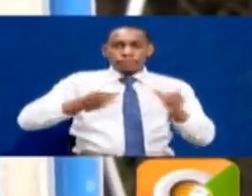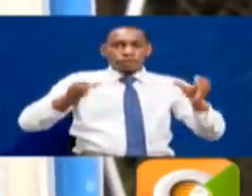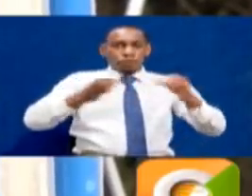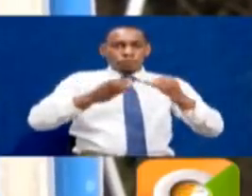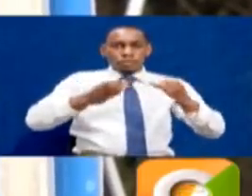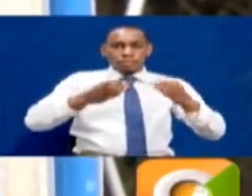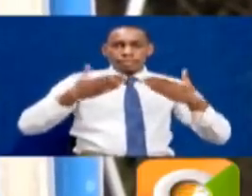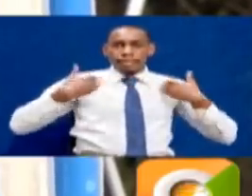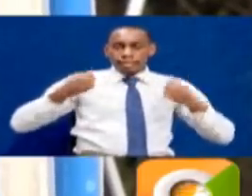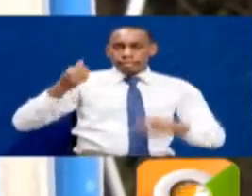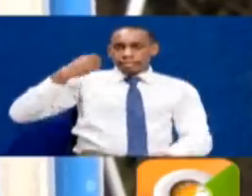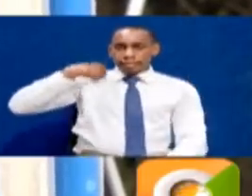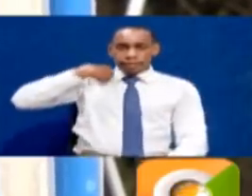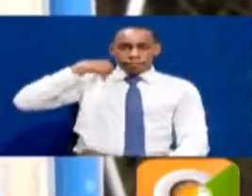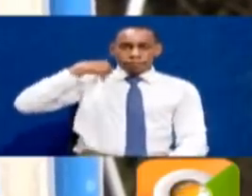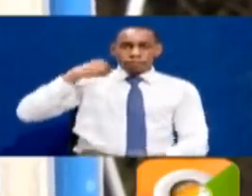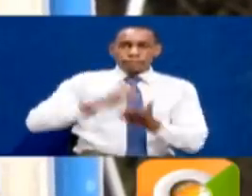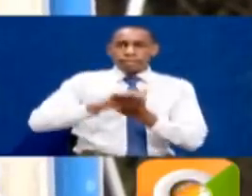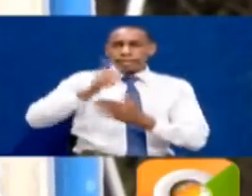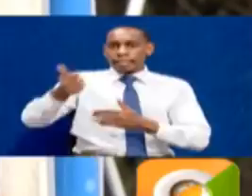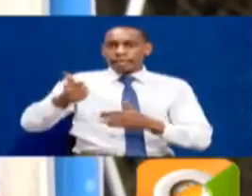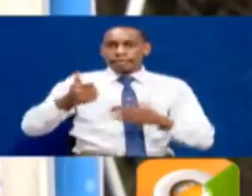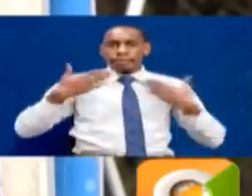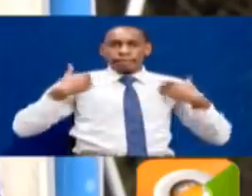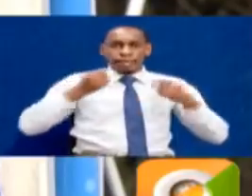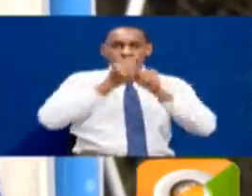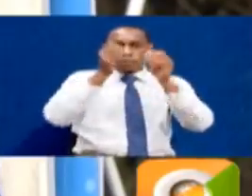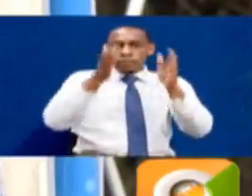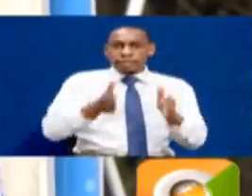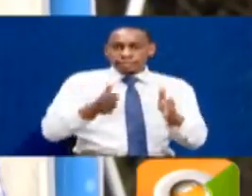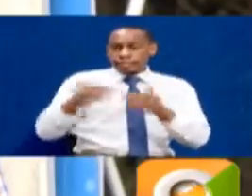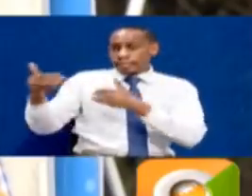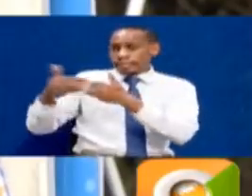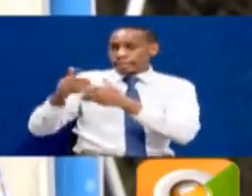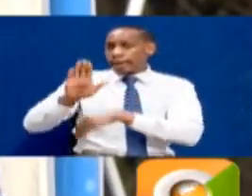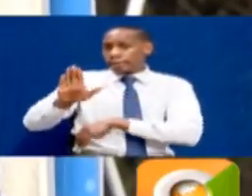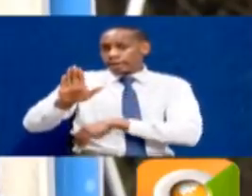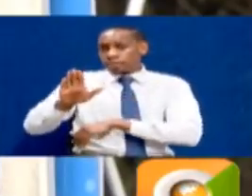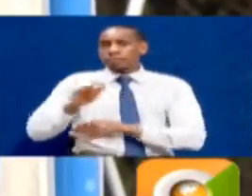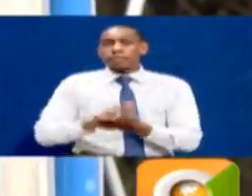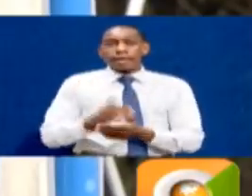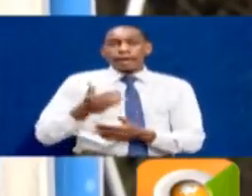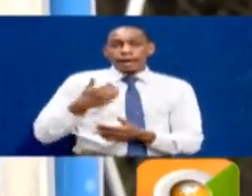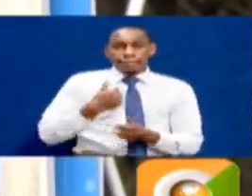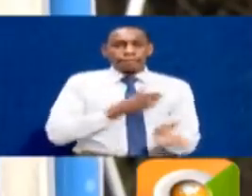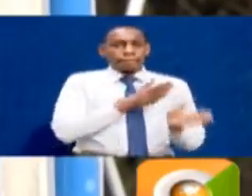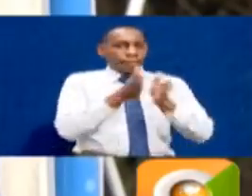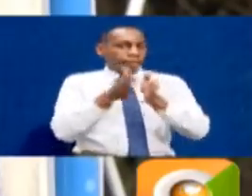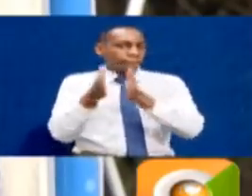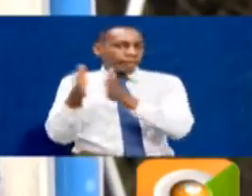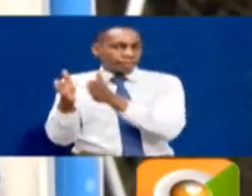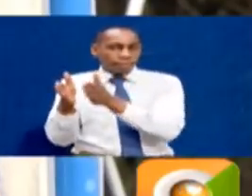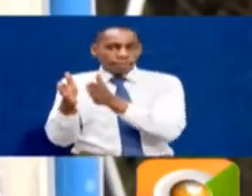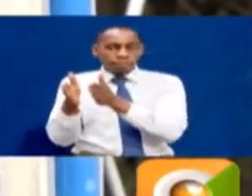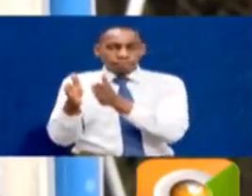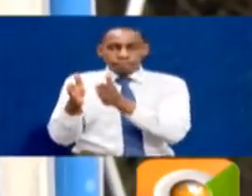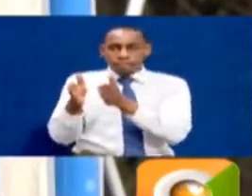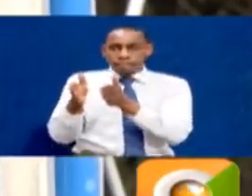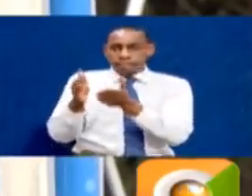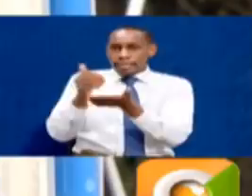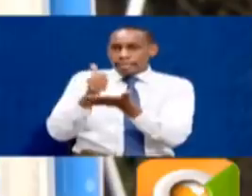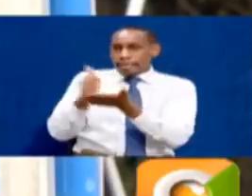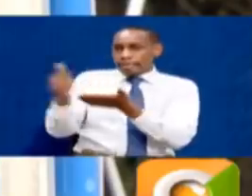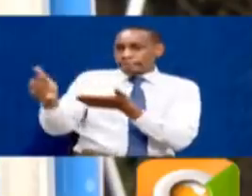community health volunteers and the other healthcare workers within the vicinity, we'll have a plan for a referral